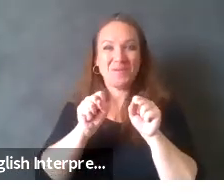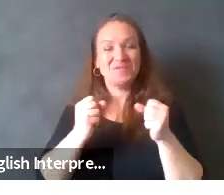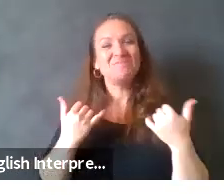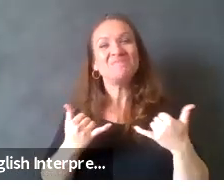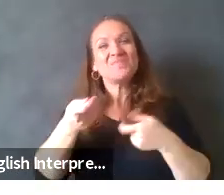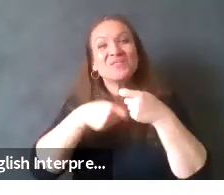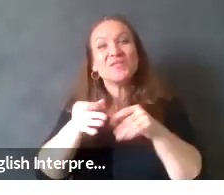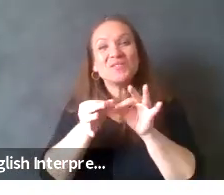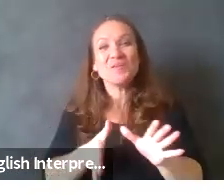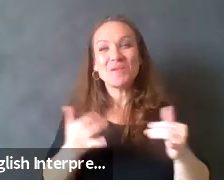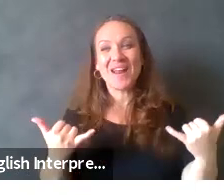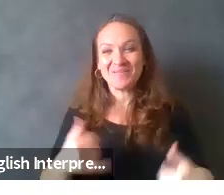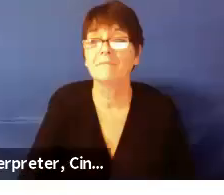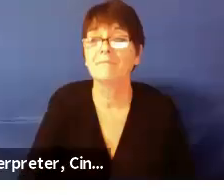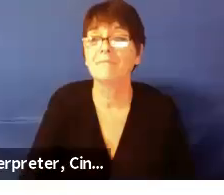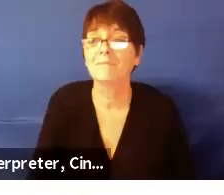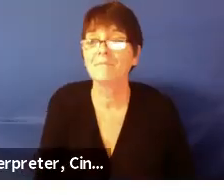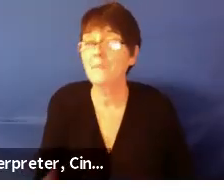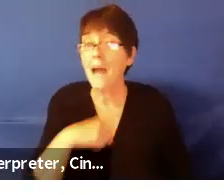Right. And I don't think June is here today.